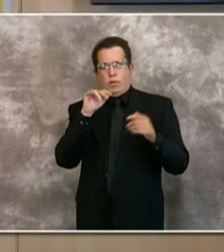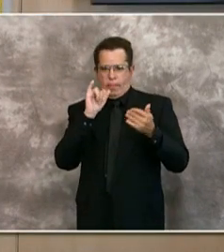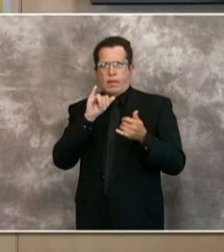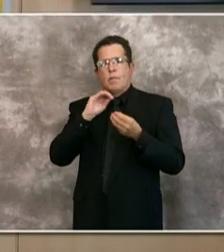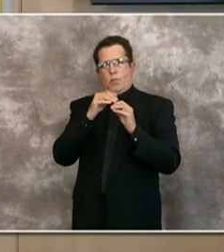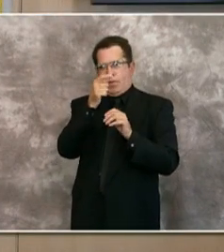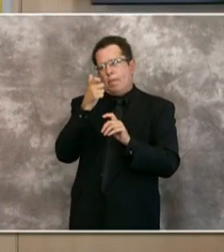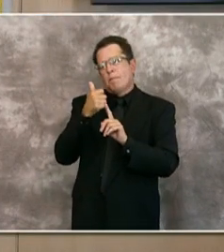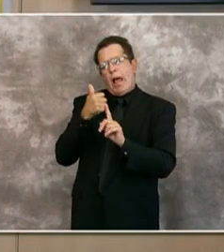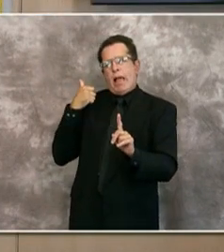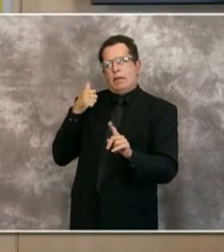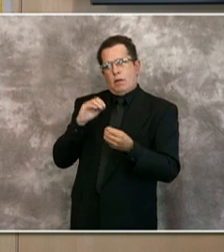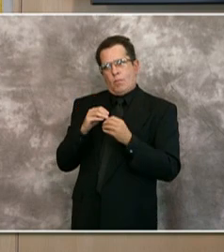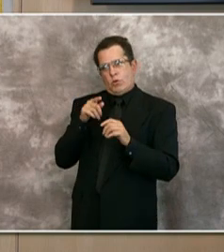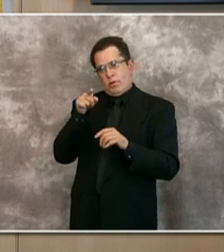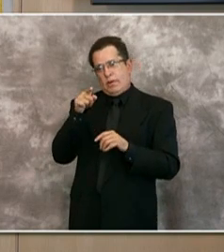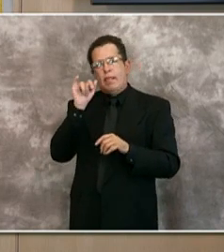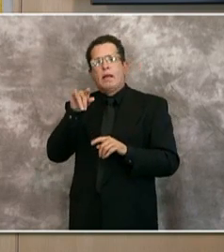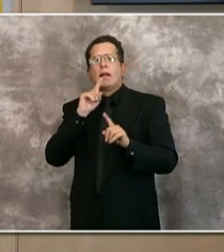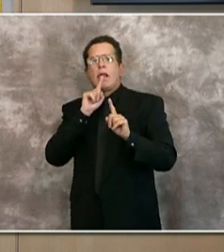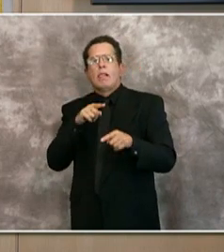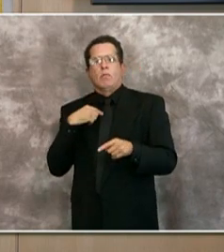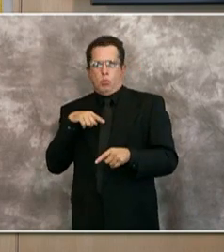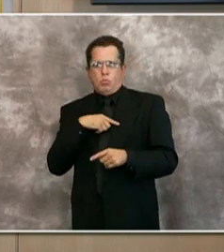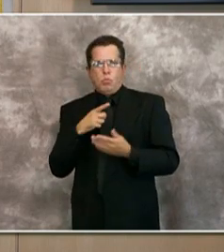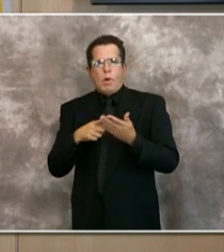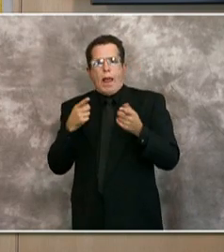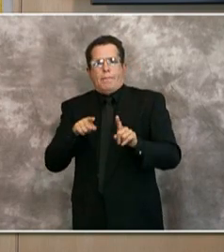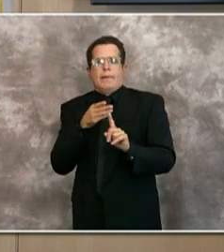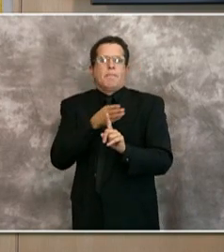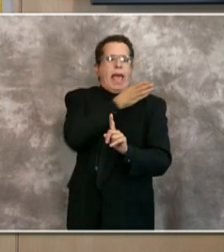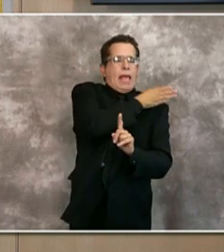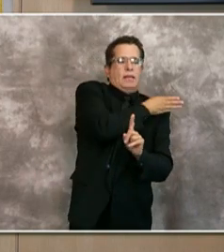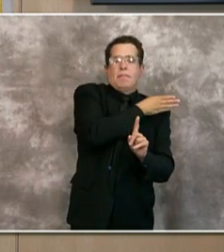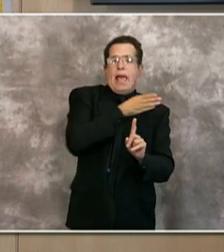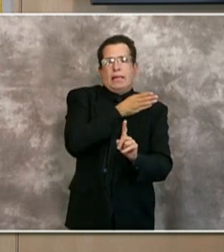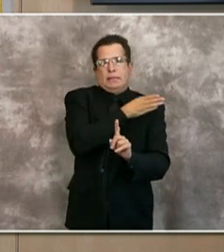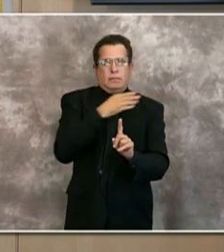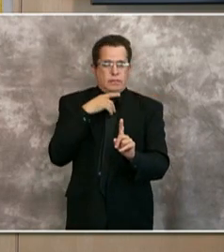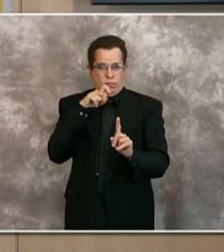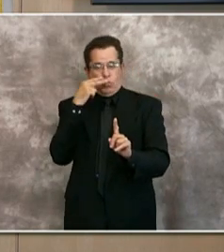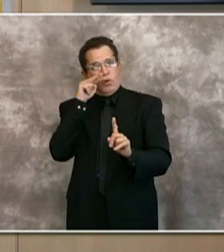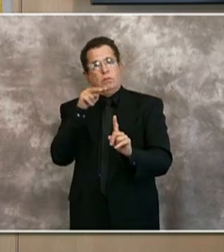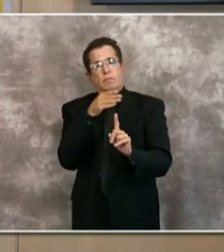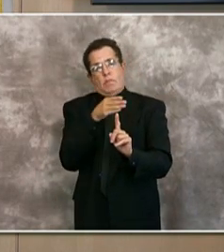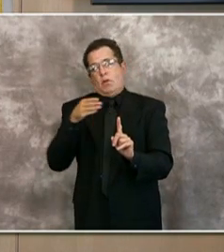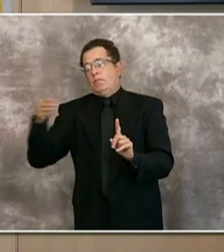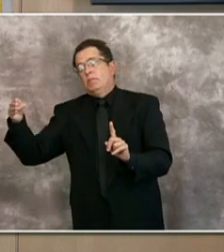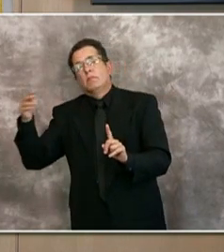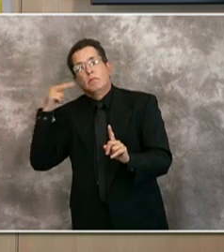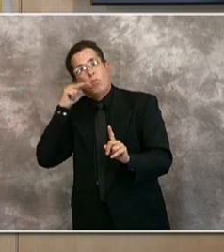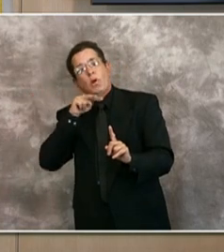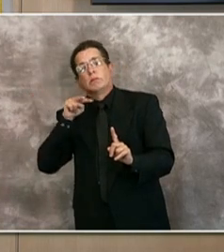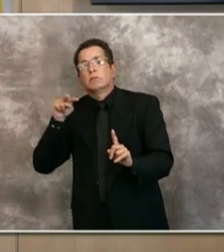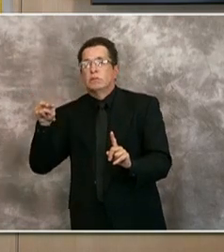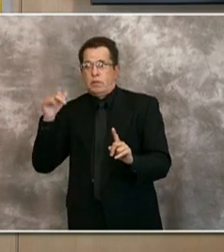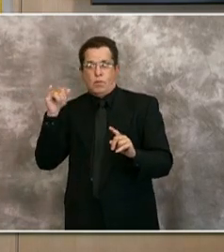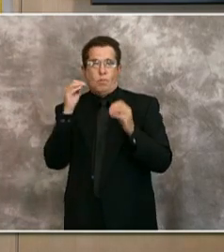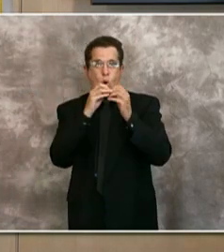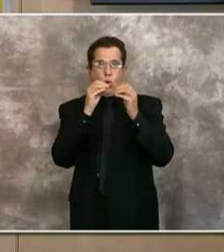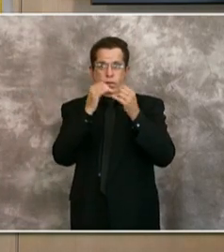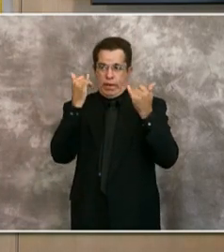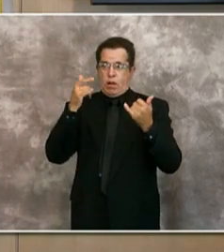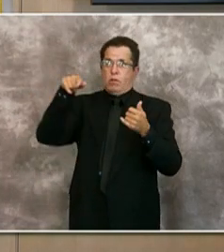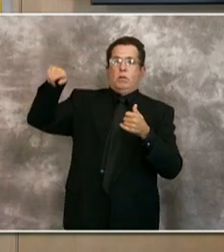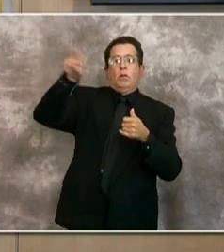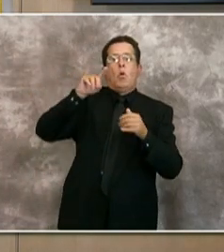indicators. These tell us what happened sometime in the past. And so we need to be mindful that as we have more folks out